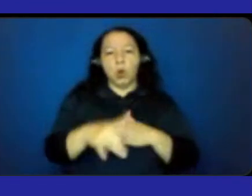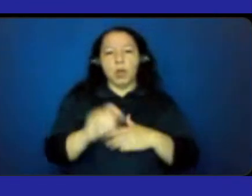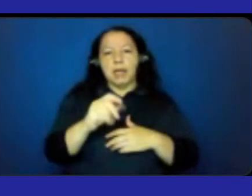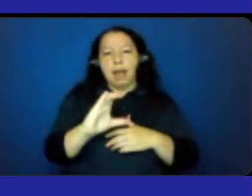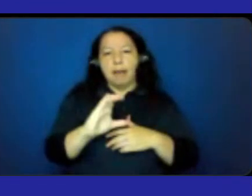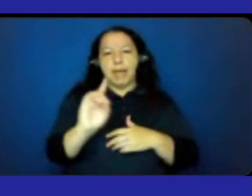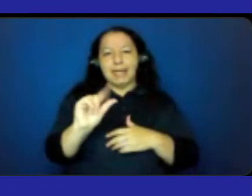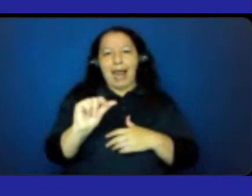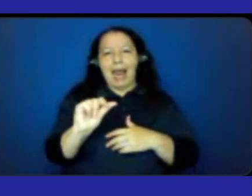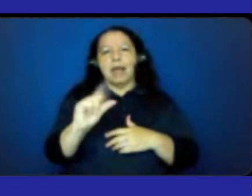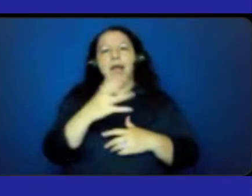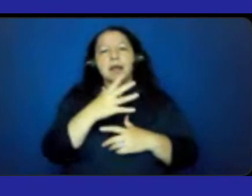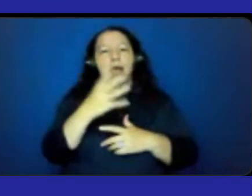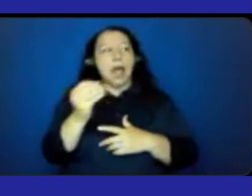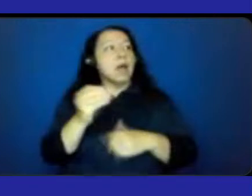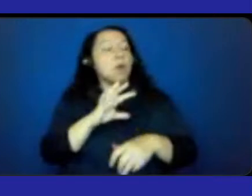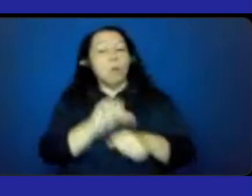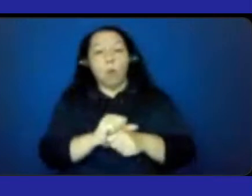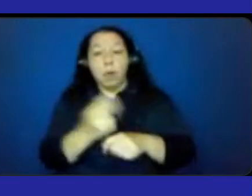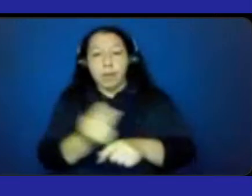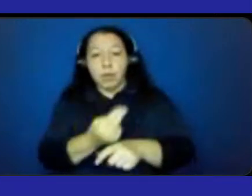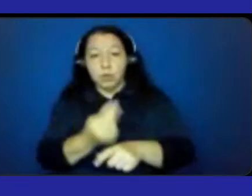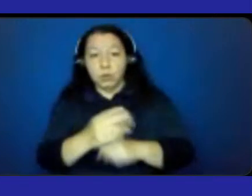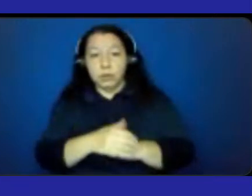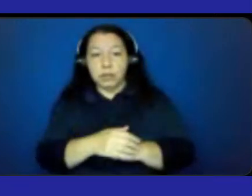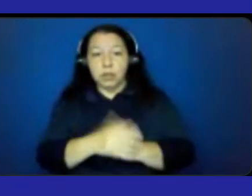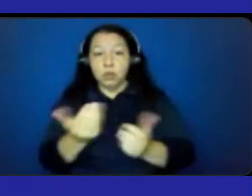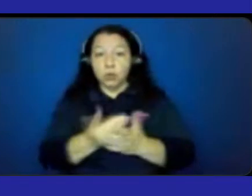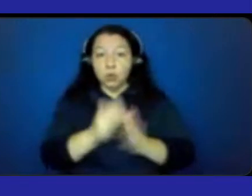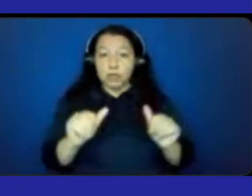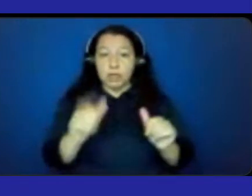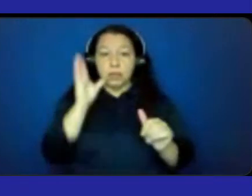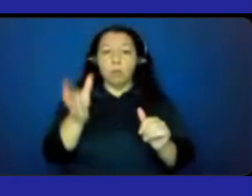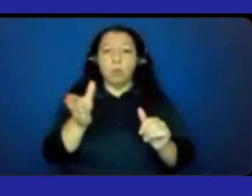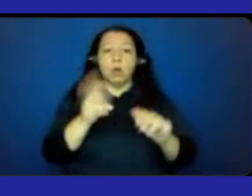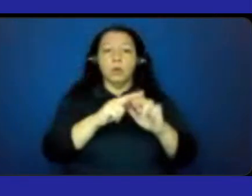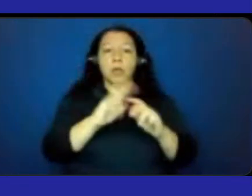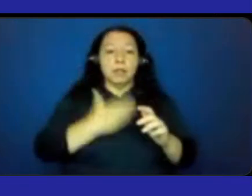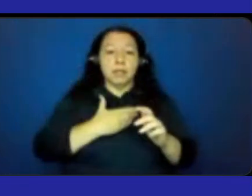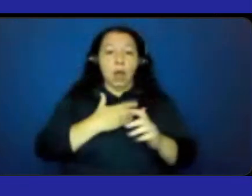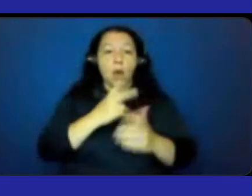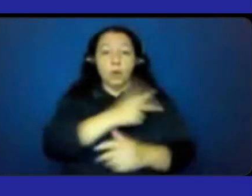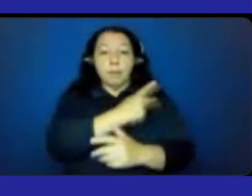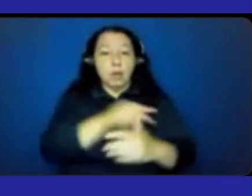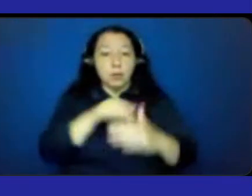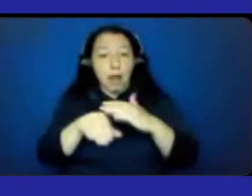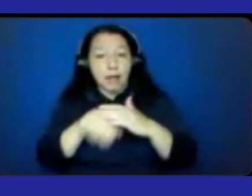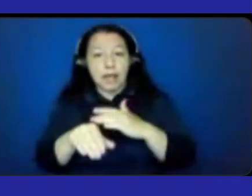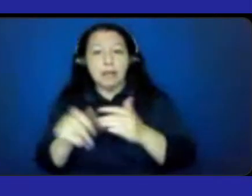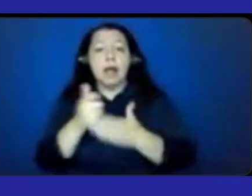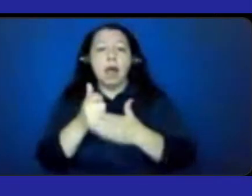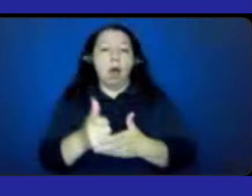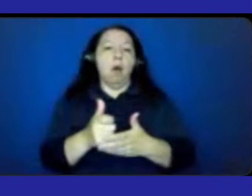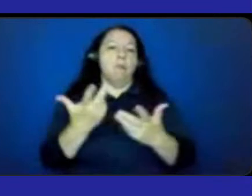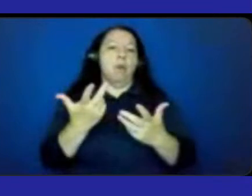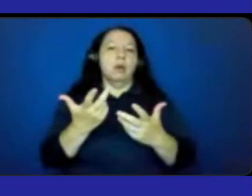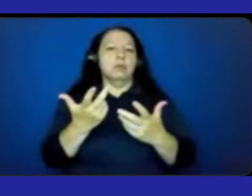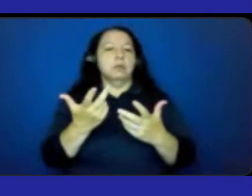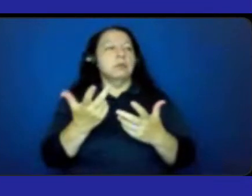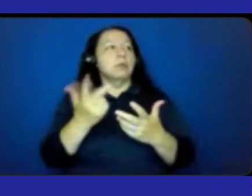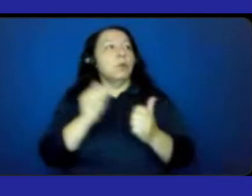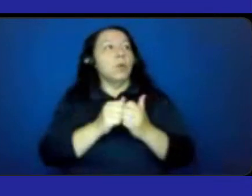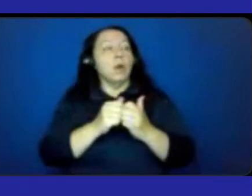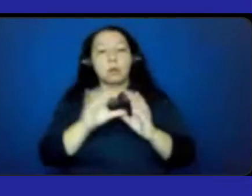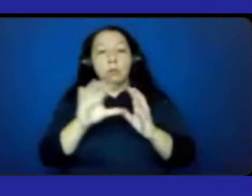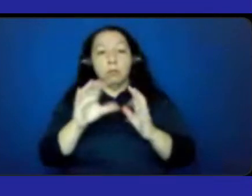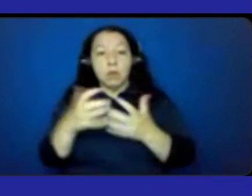The new system will expand access for more patients, help us in population health, better demonstrate the social and health impacts